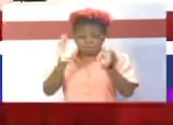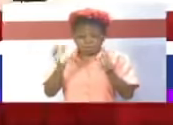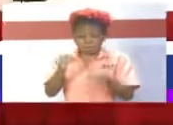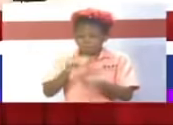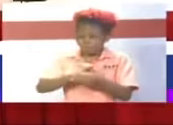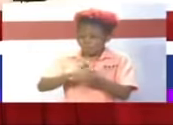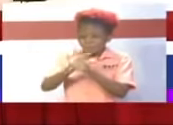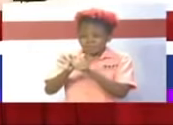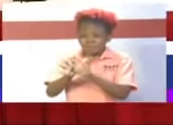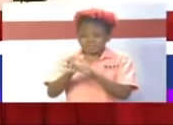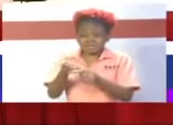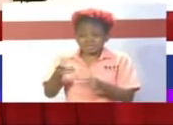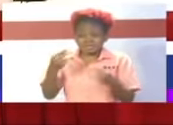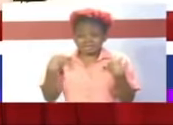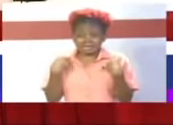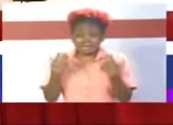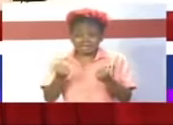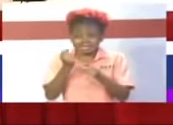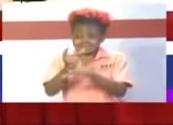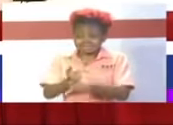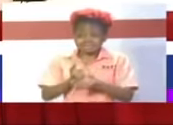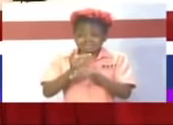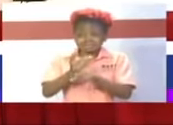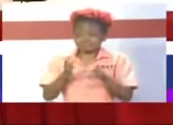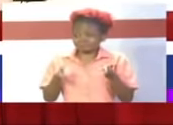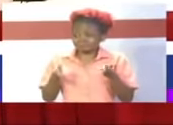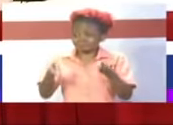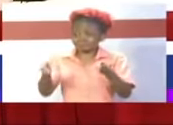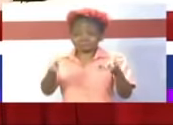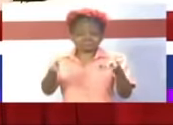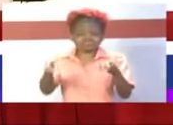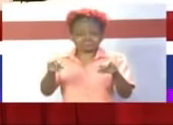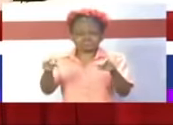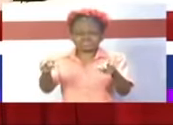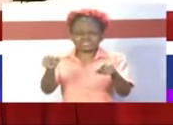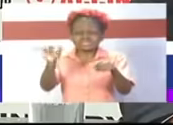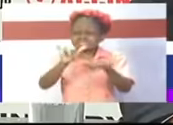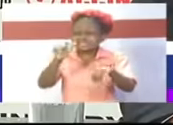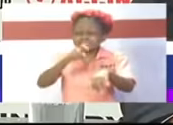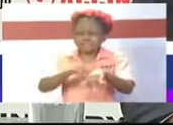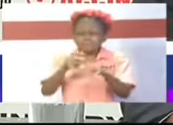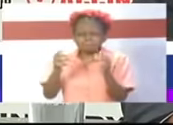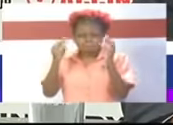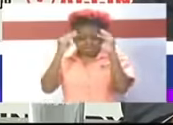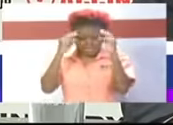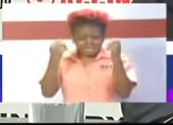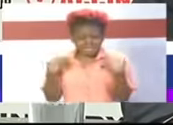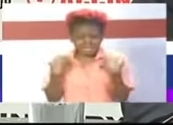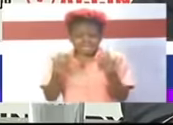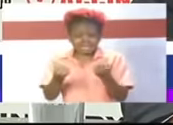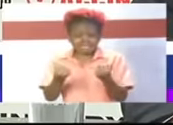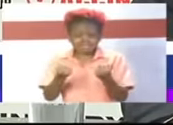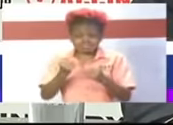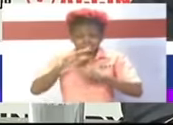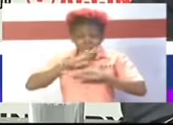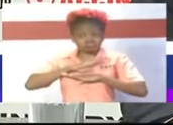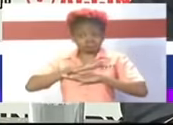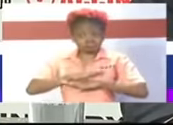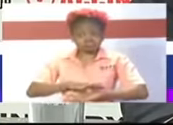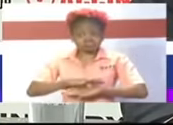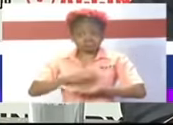Just one question. Okay, so apparently there's just one question. With respect to the satisfaction in the Ministry of Health on the primary healthcare system in